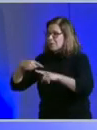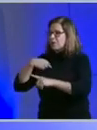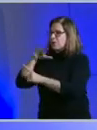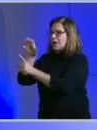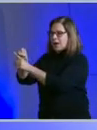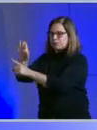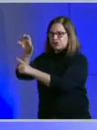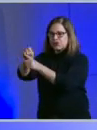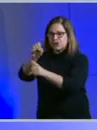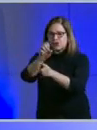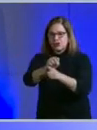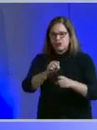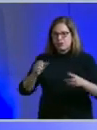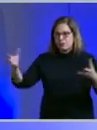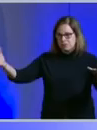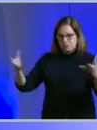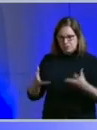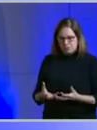stems from